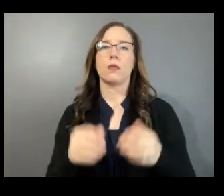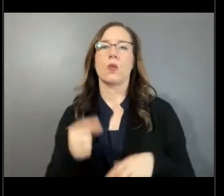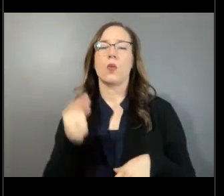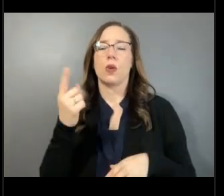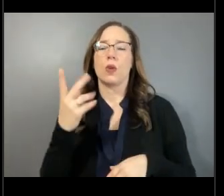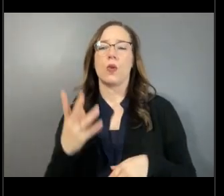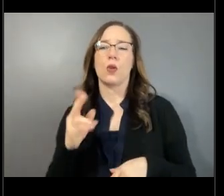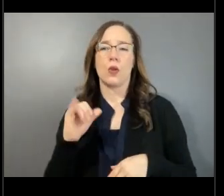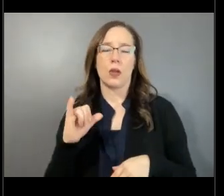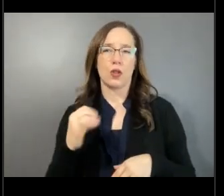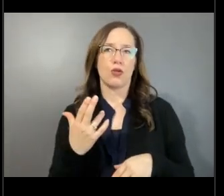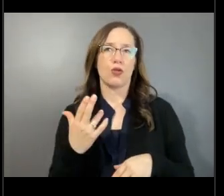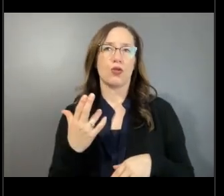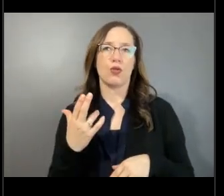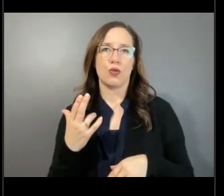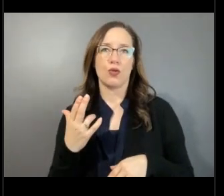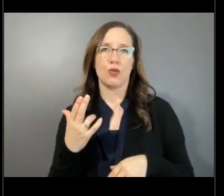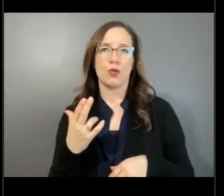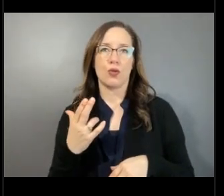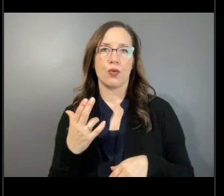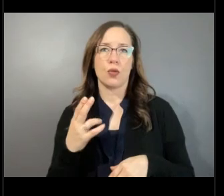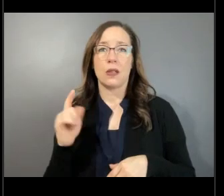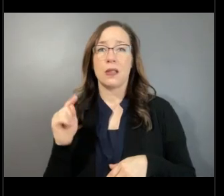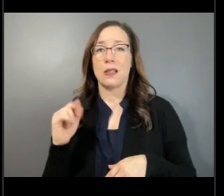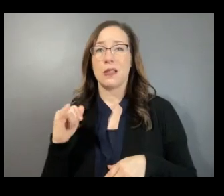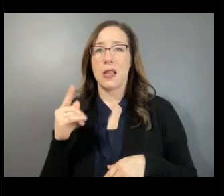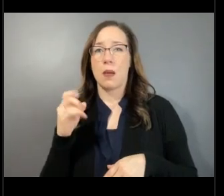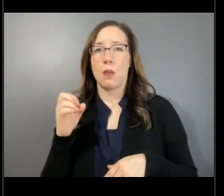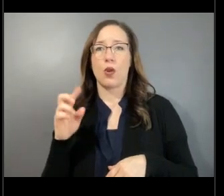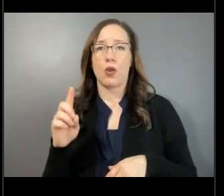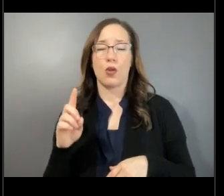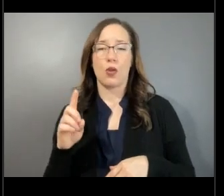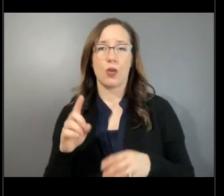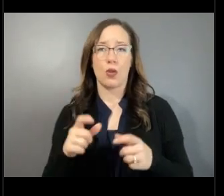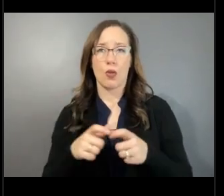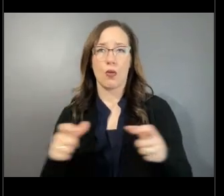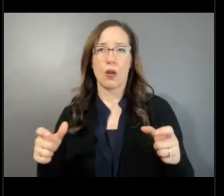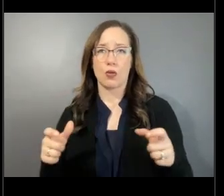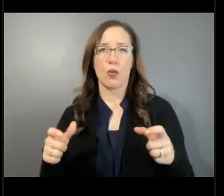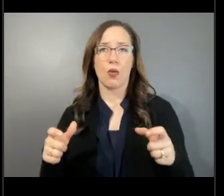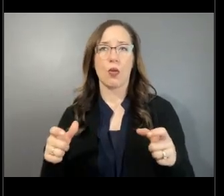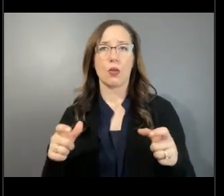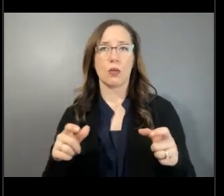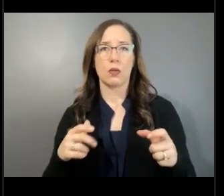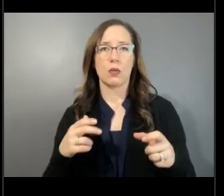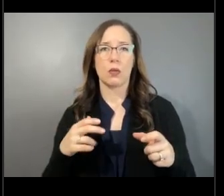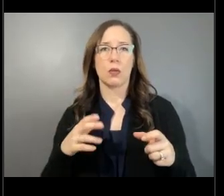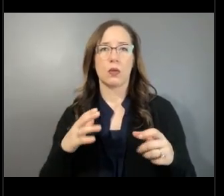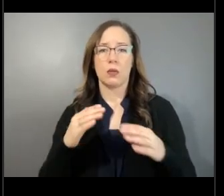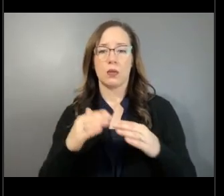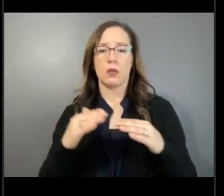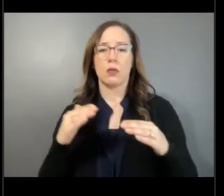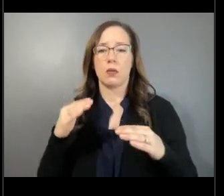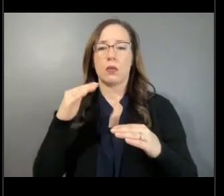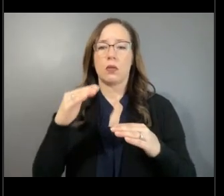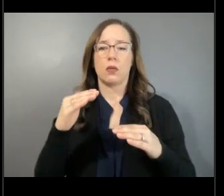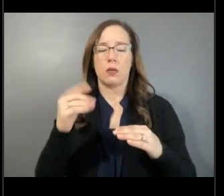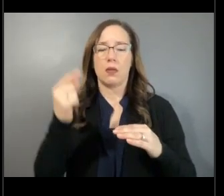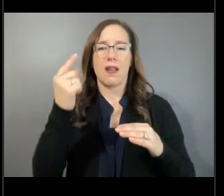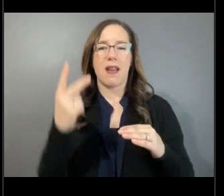inch. And when a tapered threshold is used, the maximum height is 1/2